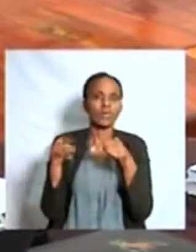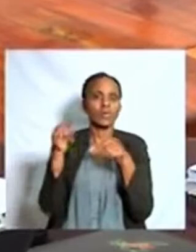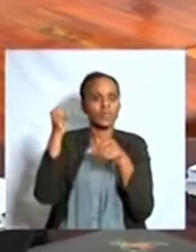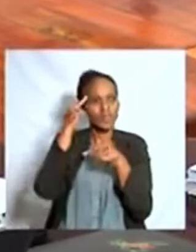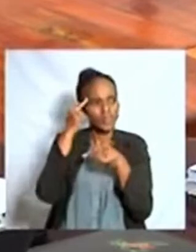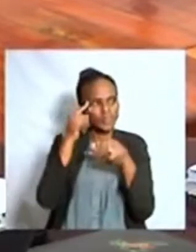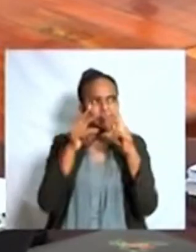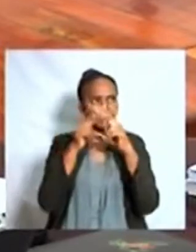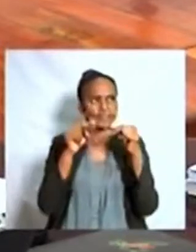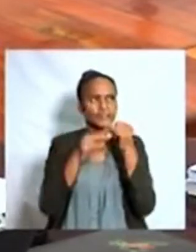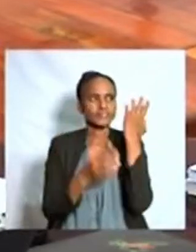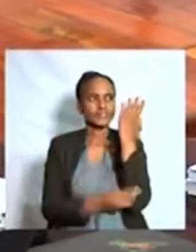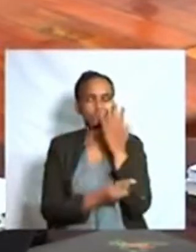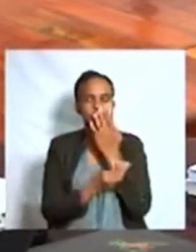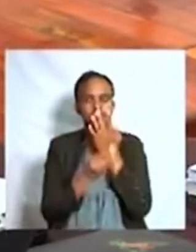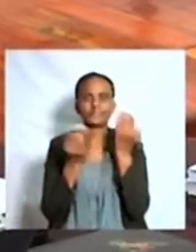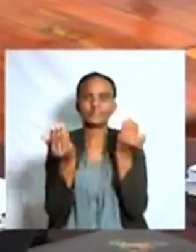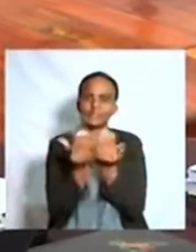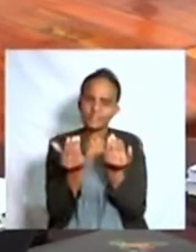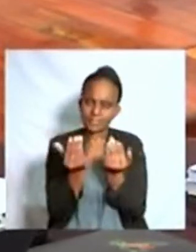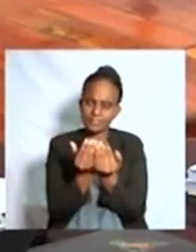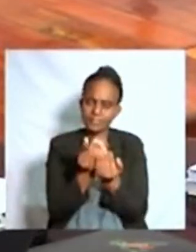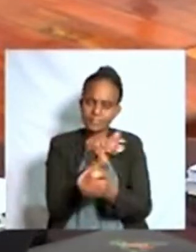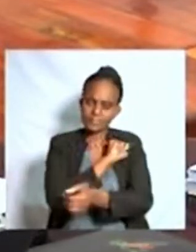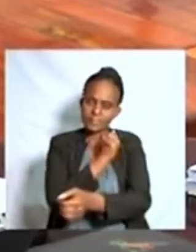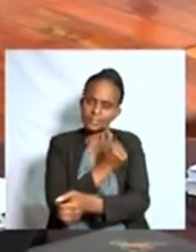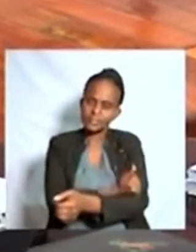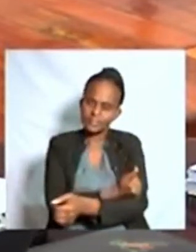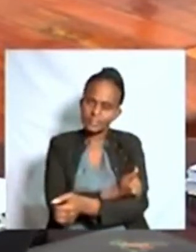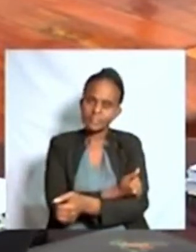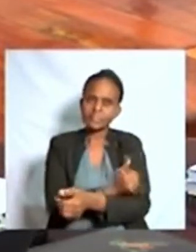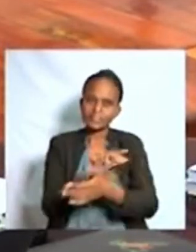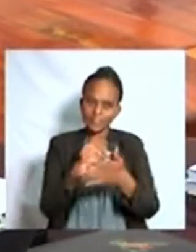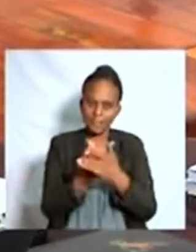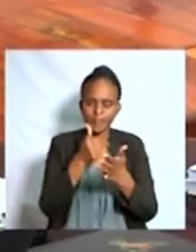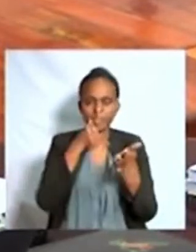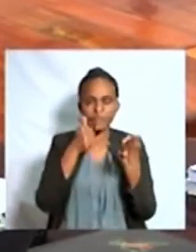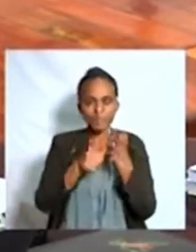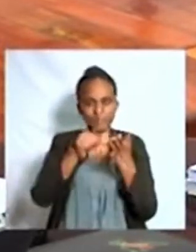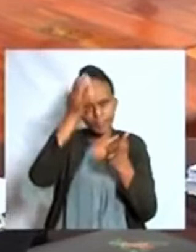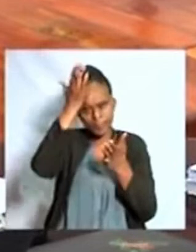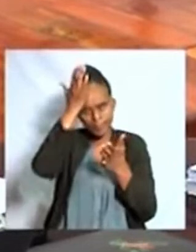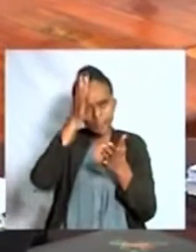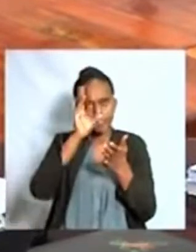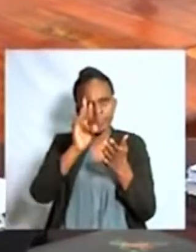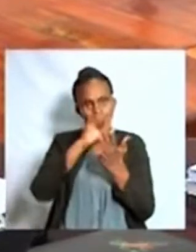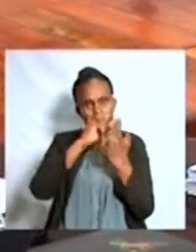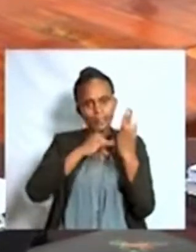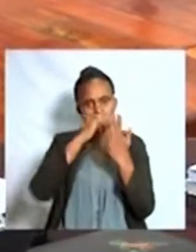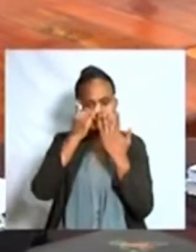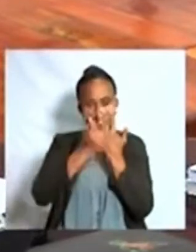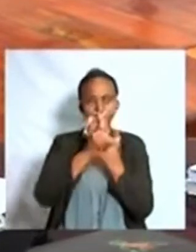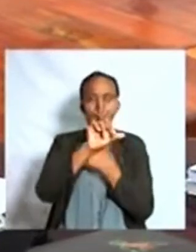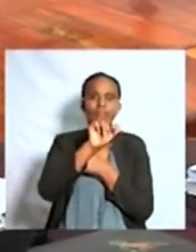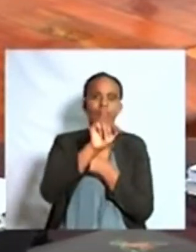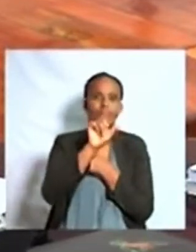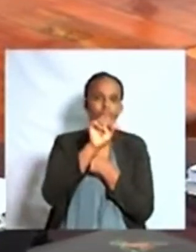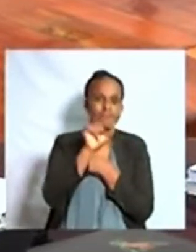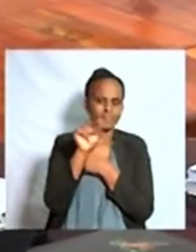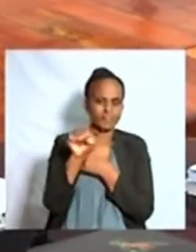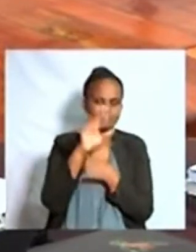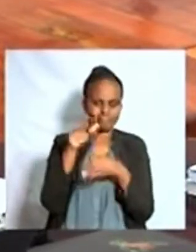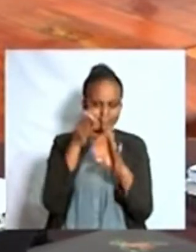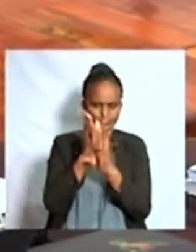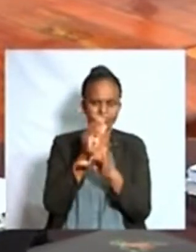Rural Development seeking a retrospective authority via a letter dated 7th July 2022. Reference is made